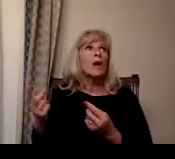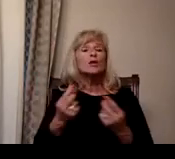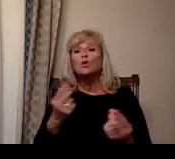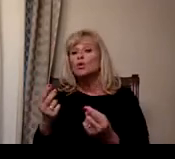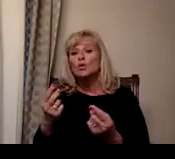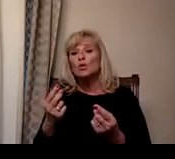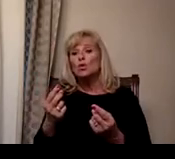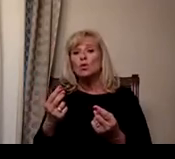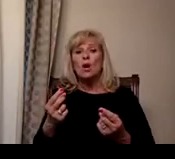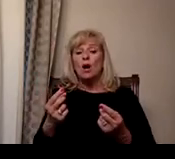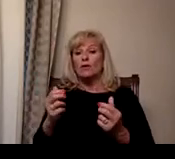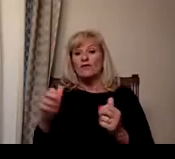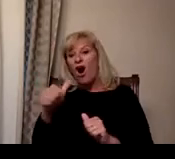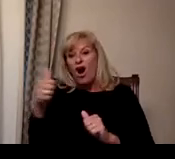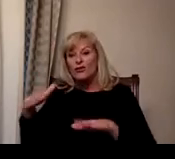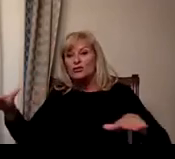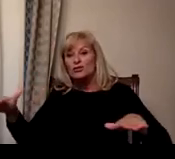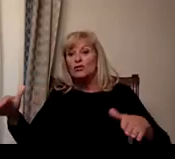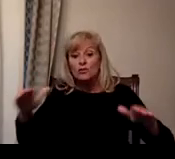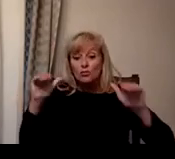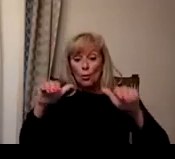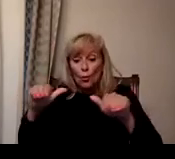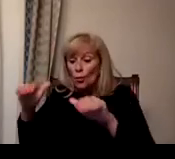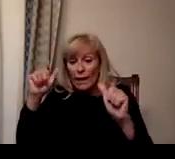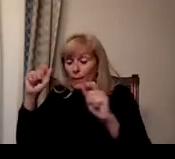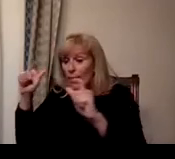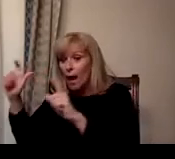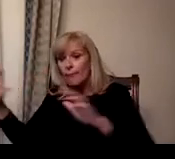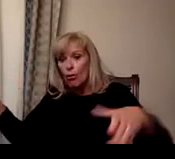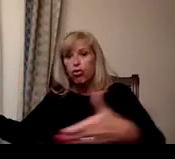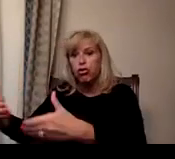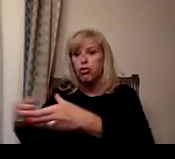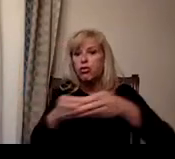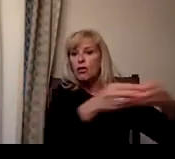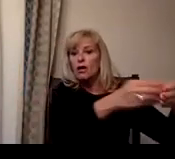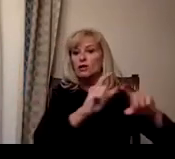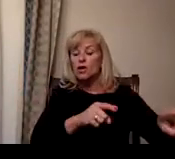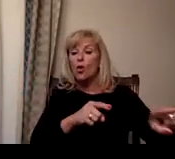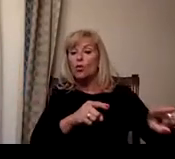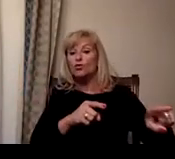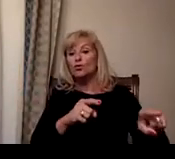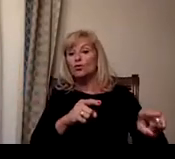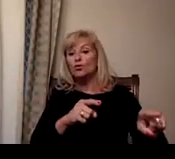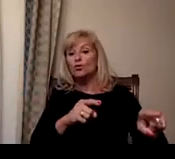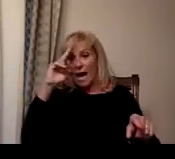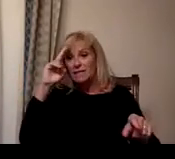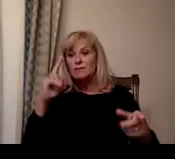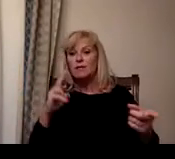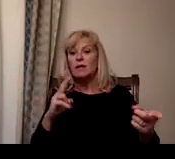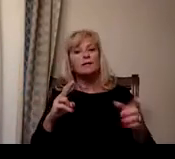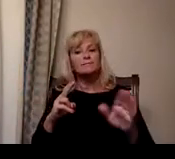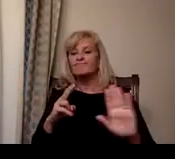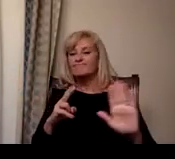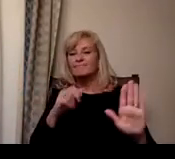wanting to get all the other children up and drag them to the, the walk-in. This is something you can access that.